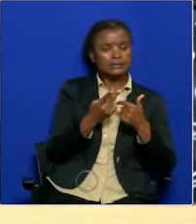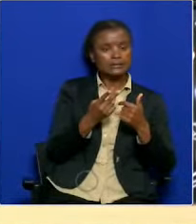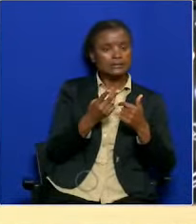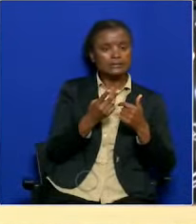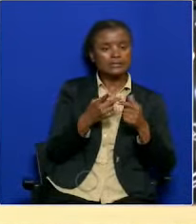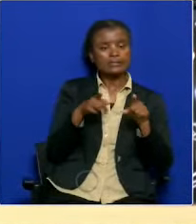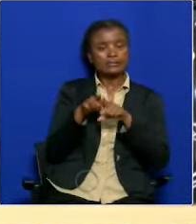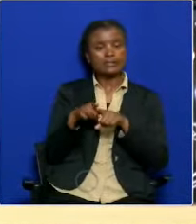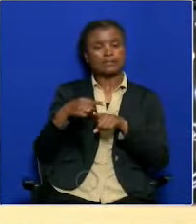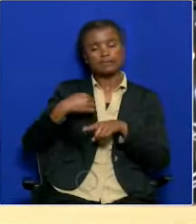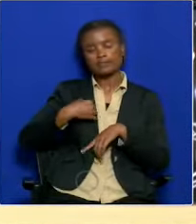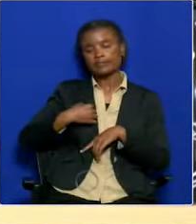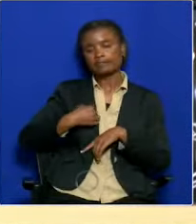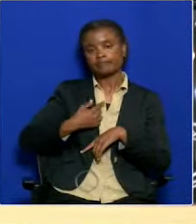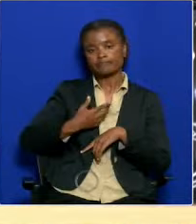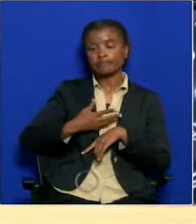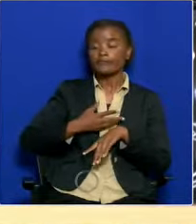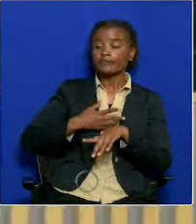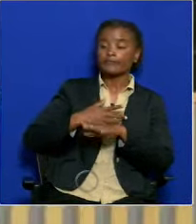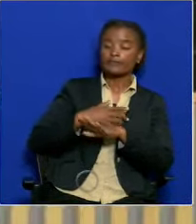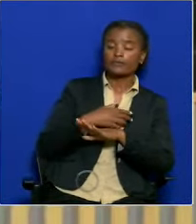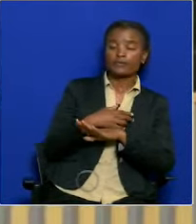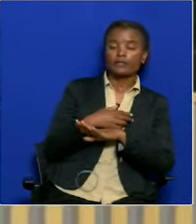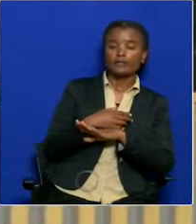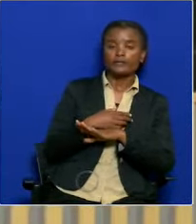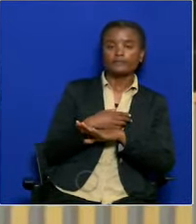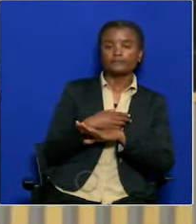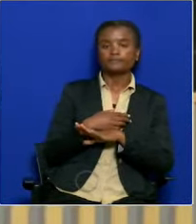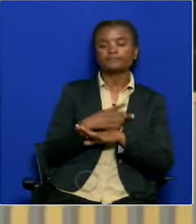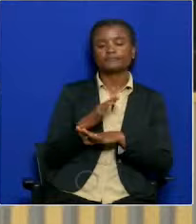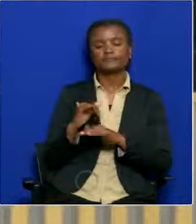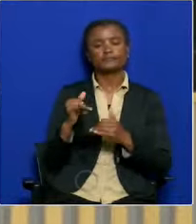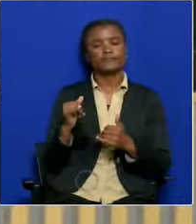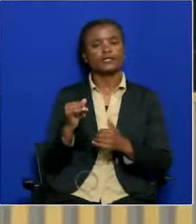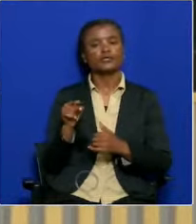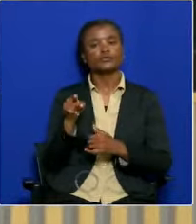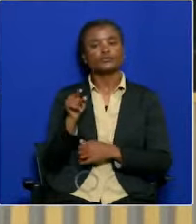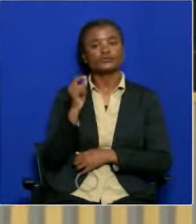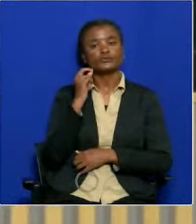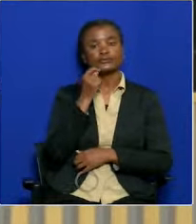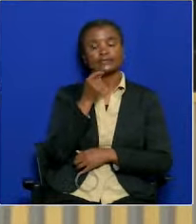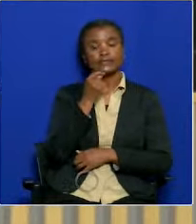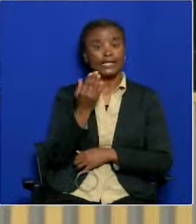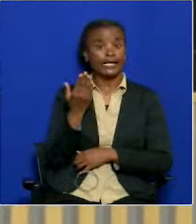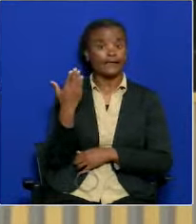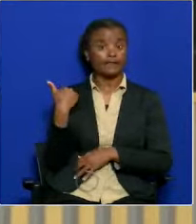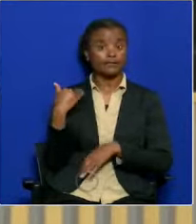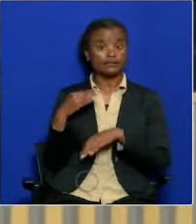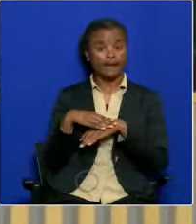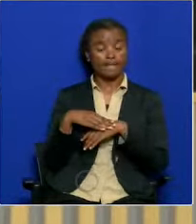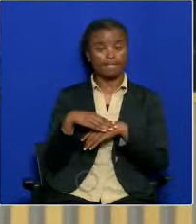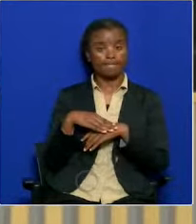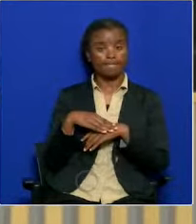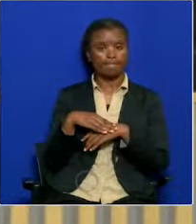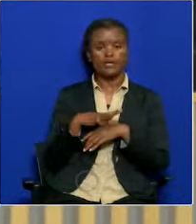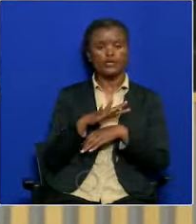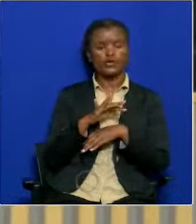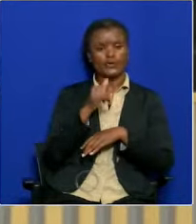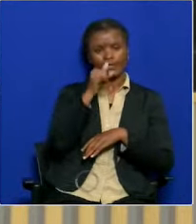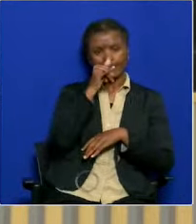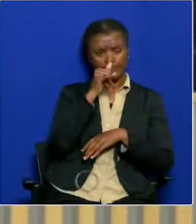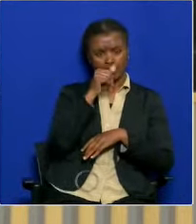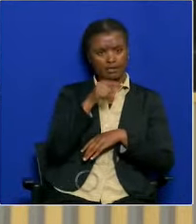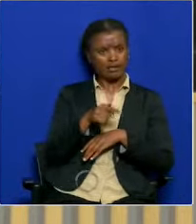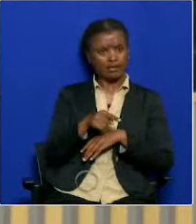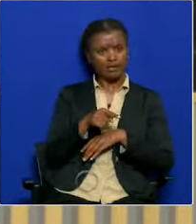General, you say at the time he was not a criminal, and you say yes, he